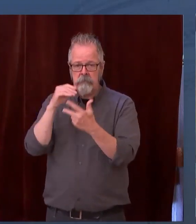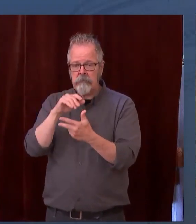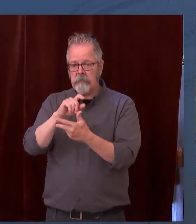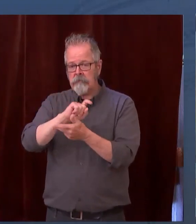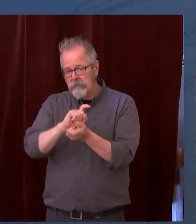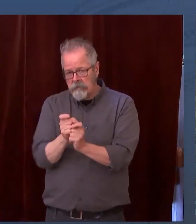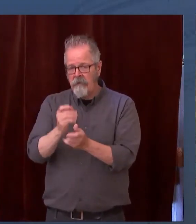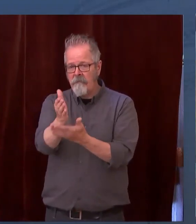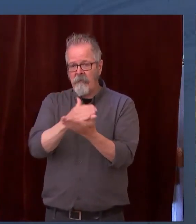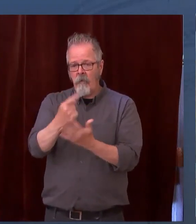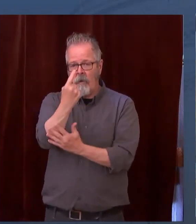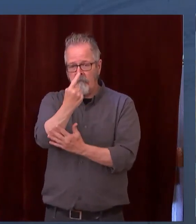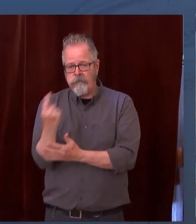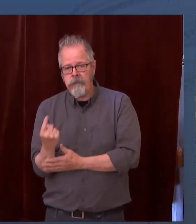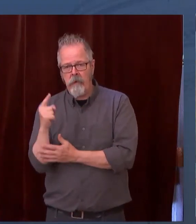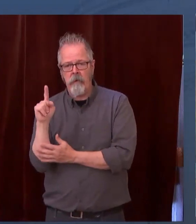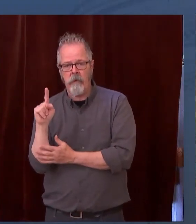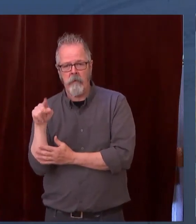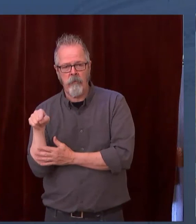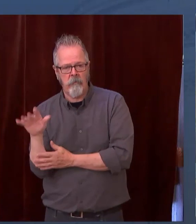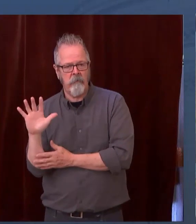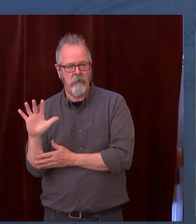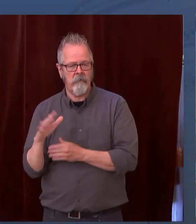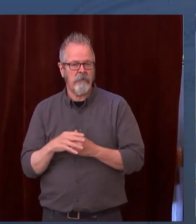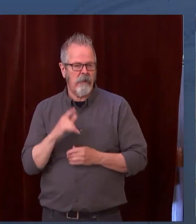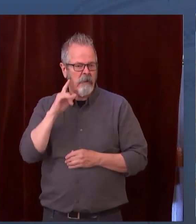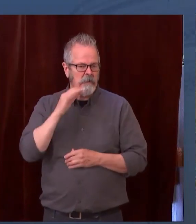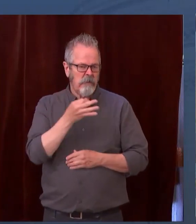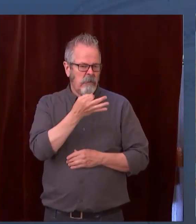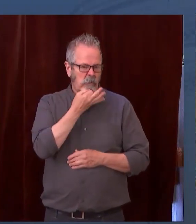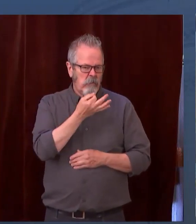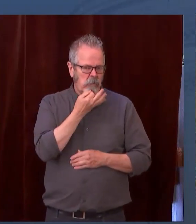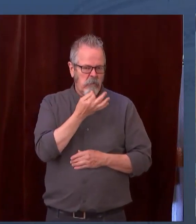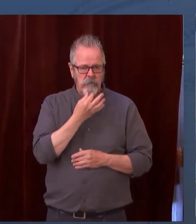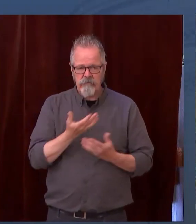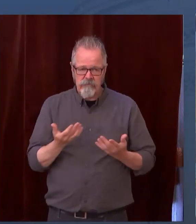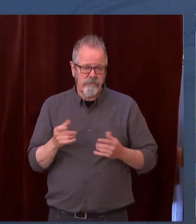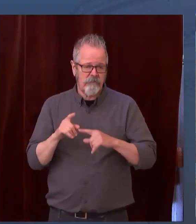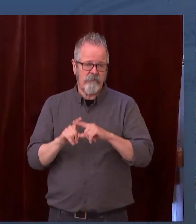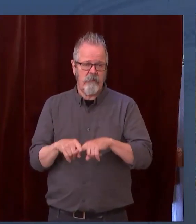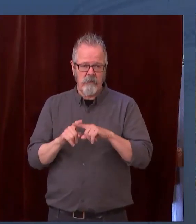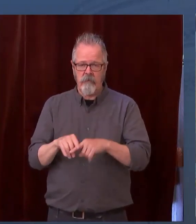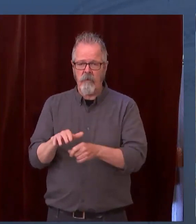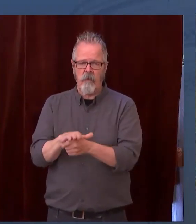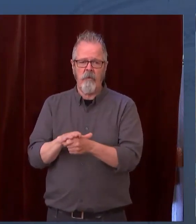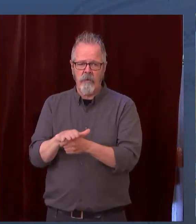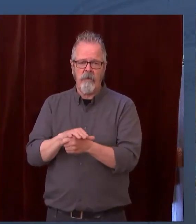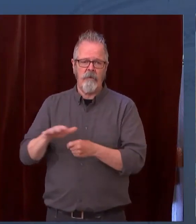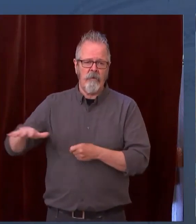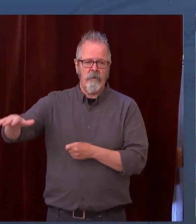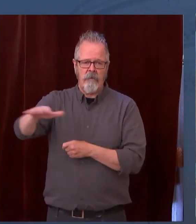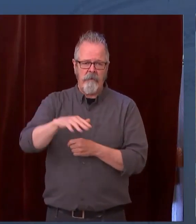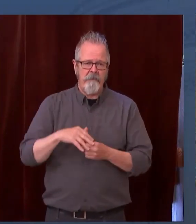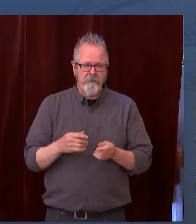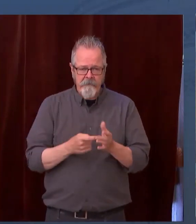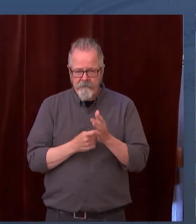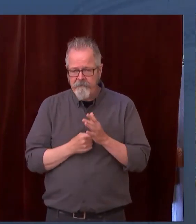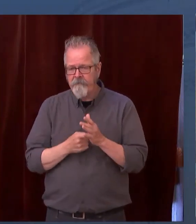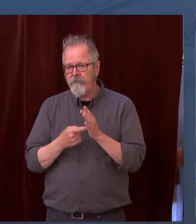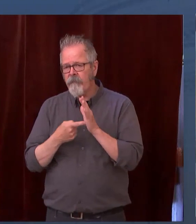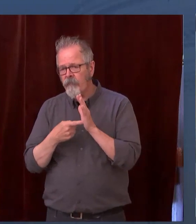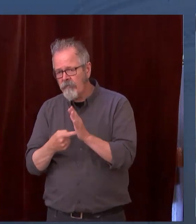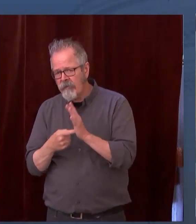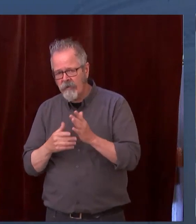wanted those elected officials to really drive the timeline and so that we can